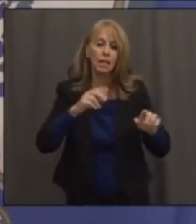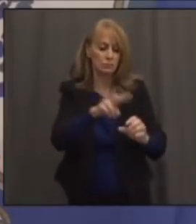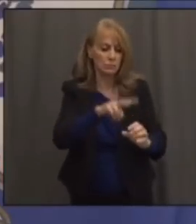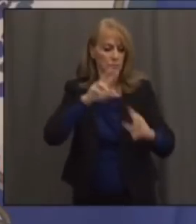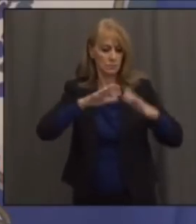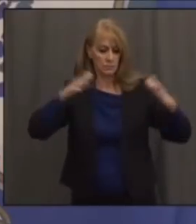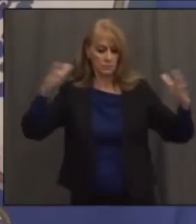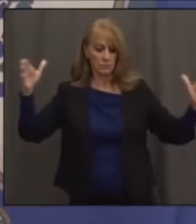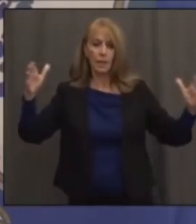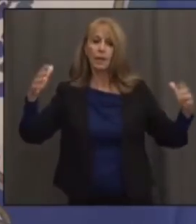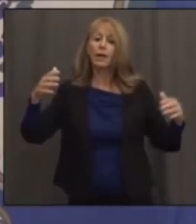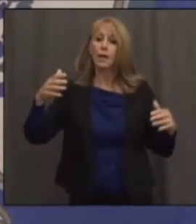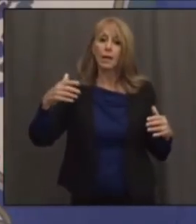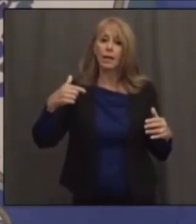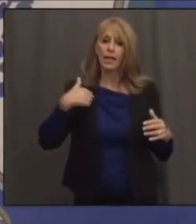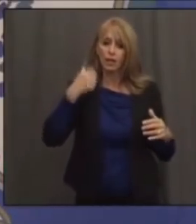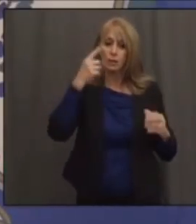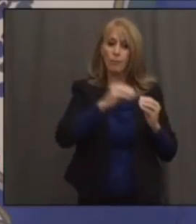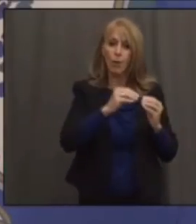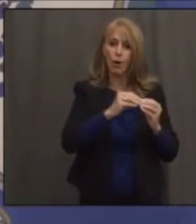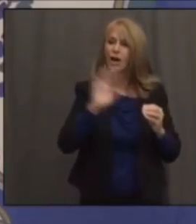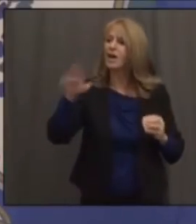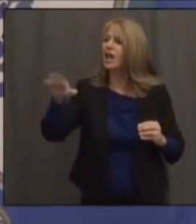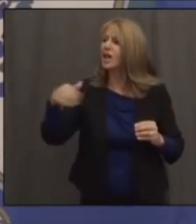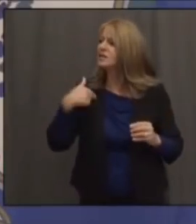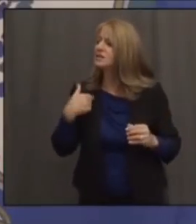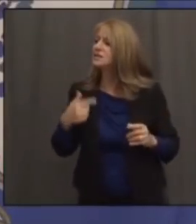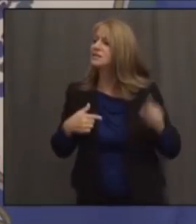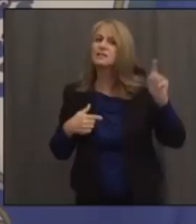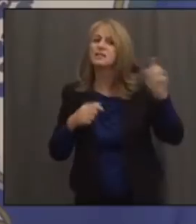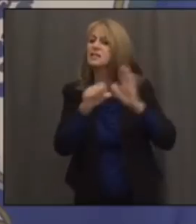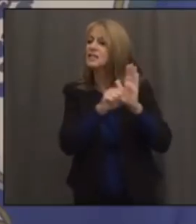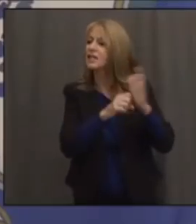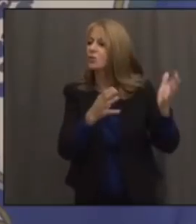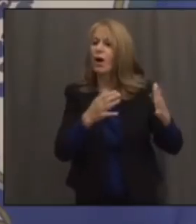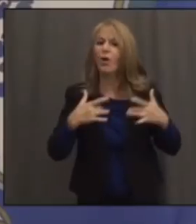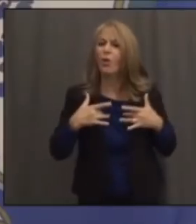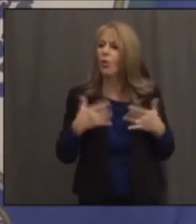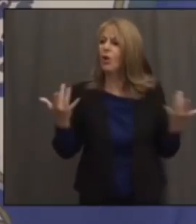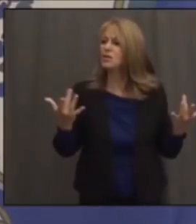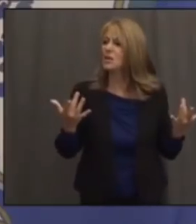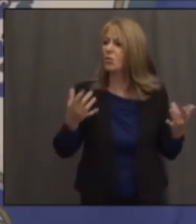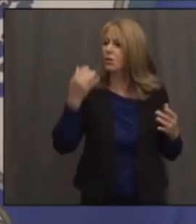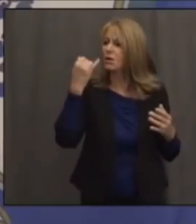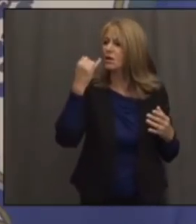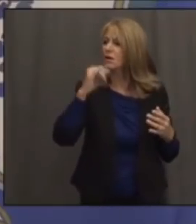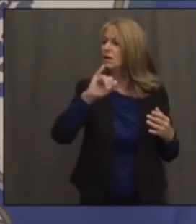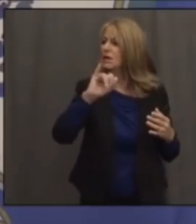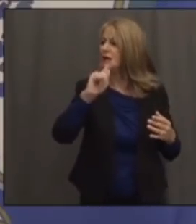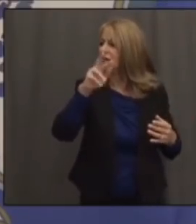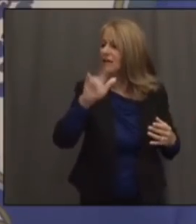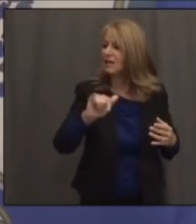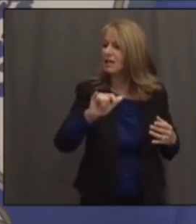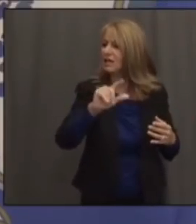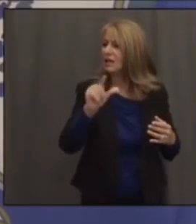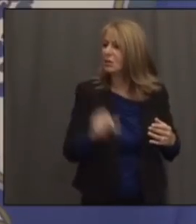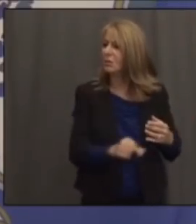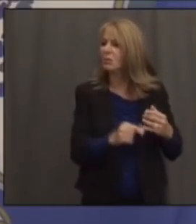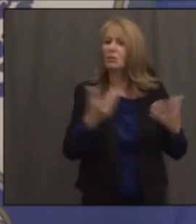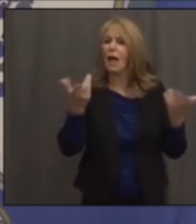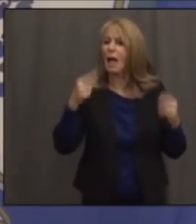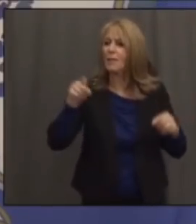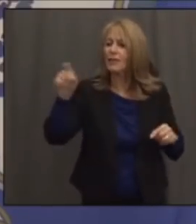because I was always asking, what's going on in other states? What can I learn? What the heck is going on in Italy and beyond?